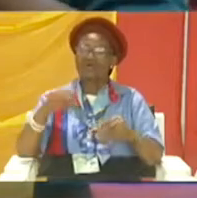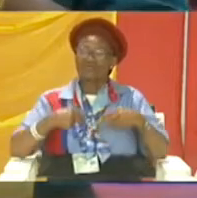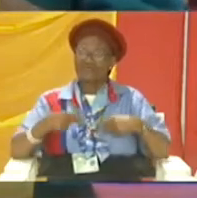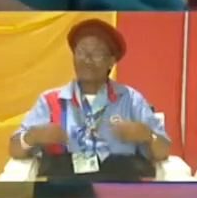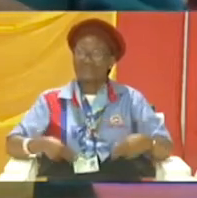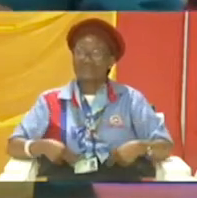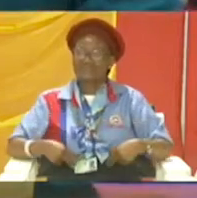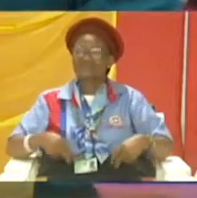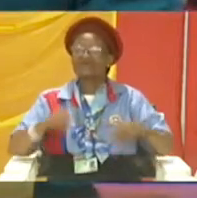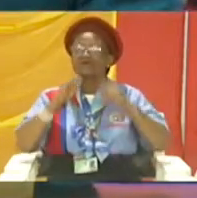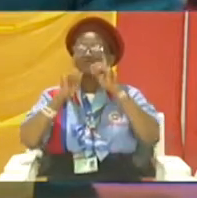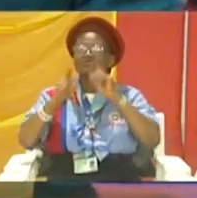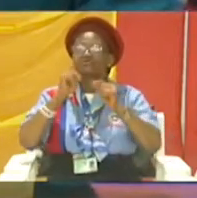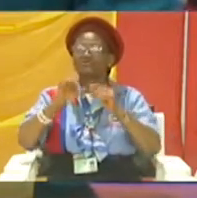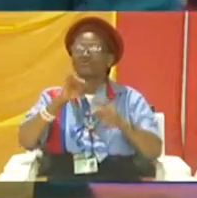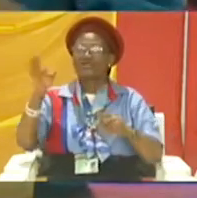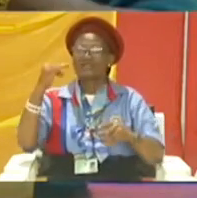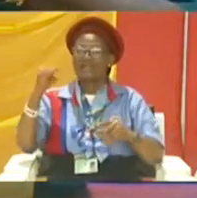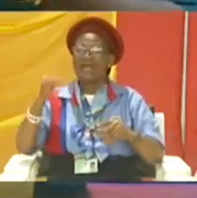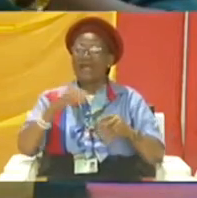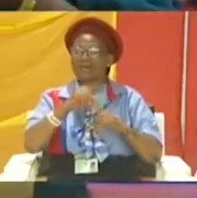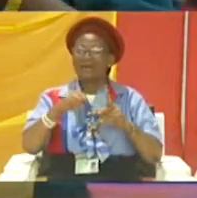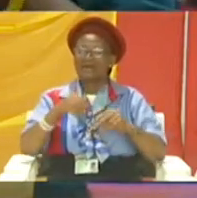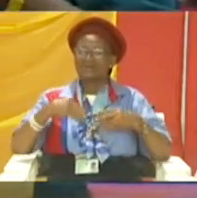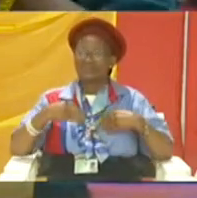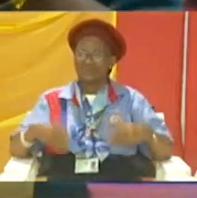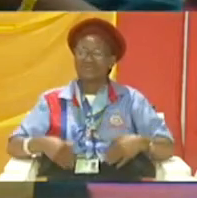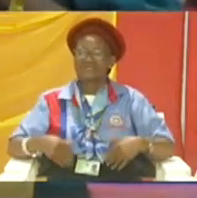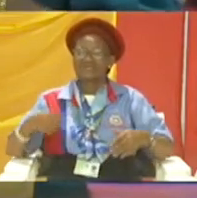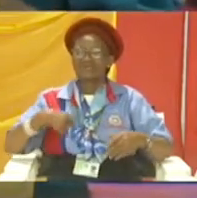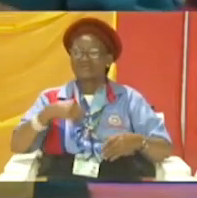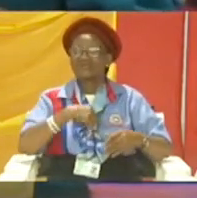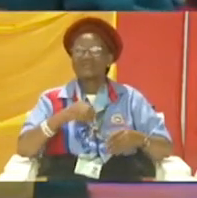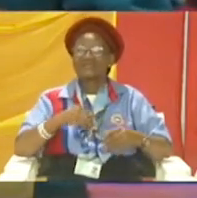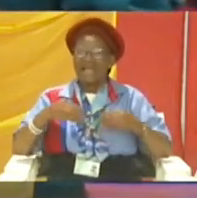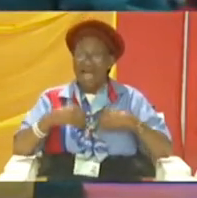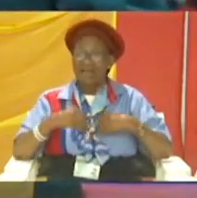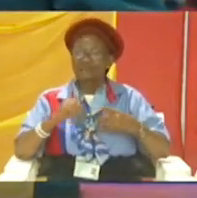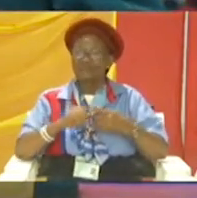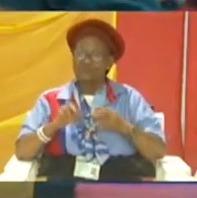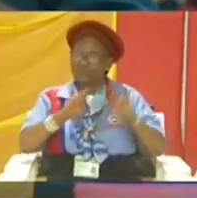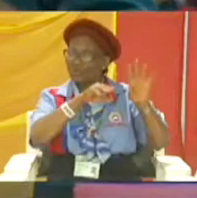talking about body, then we need to look at material.